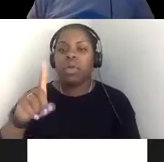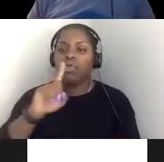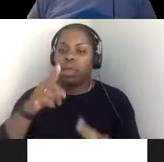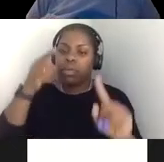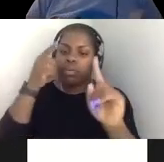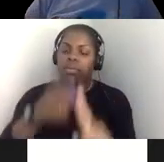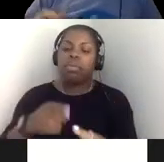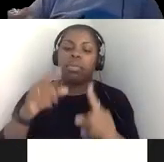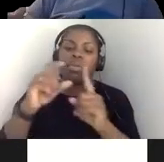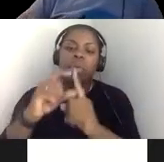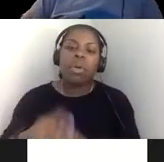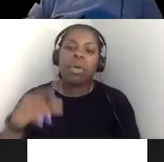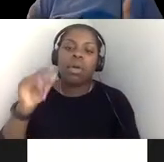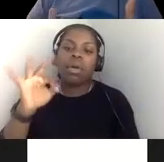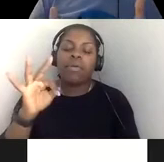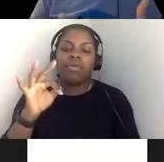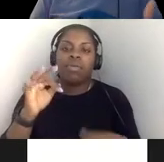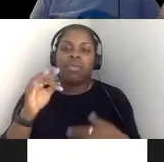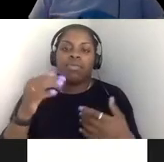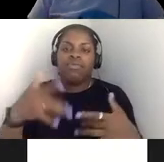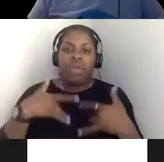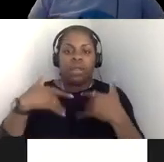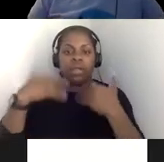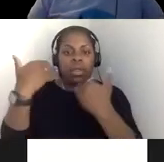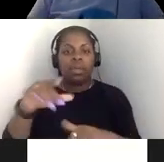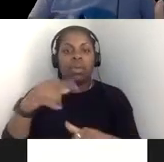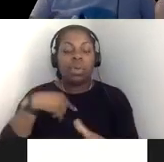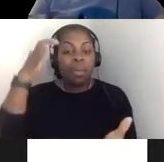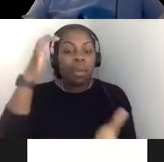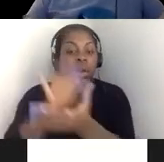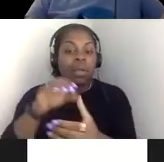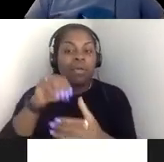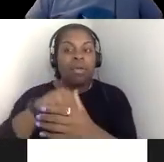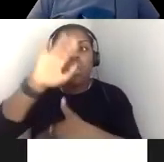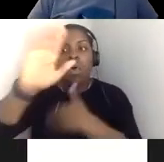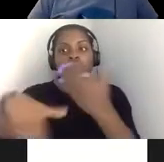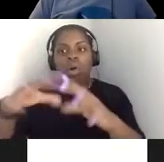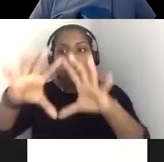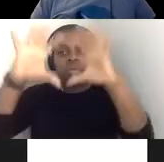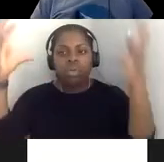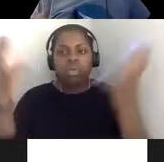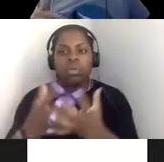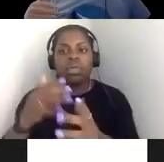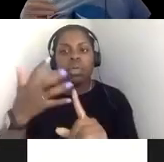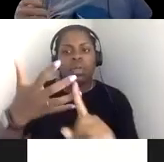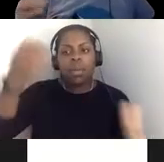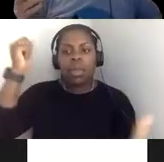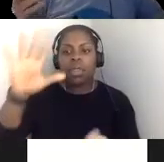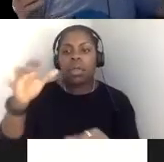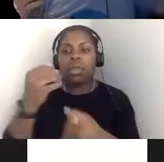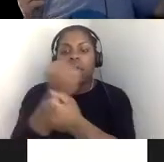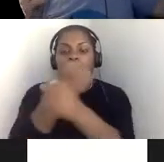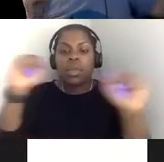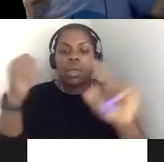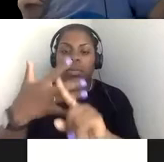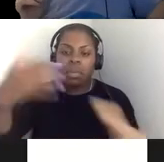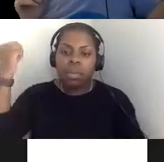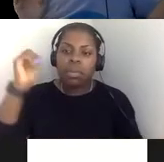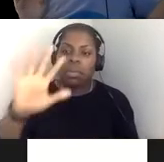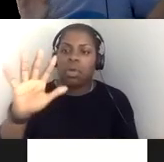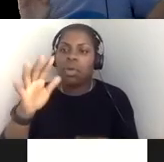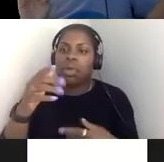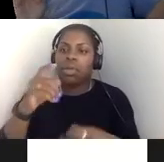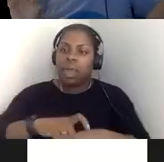the E and the incarceration element, because we believe that all of these things deprive people of their liberty. Electronic monitoring is the